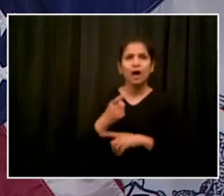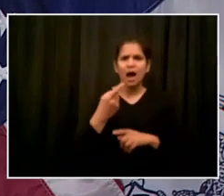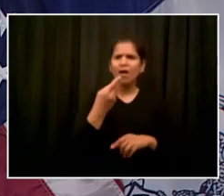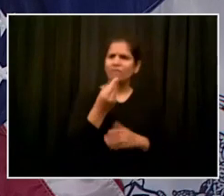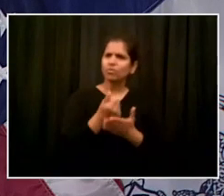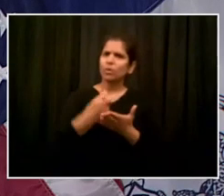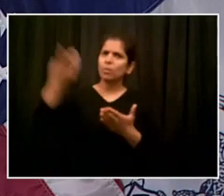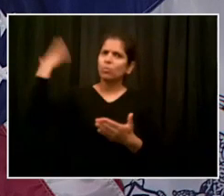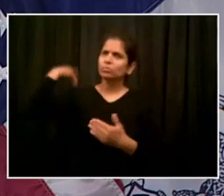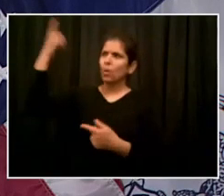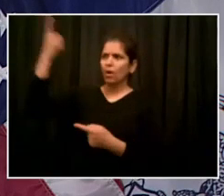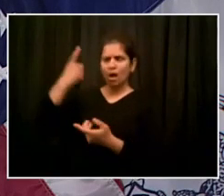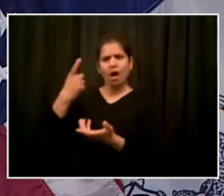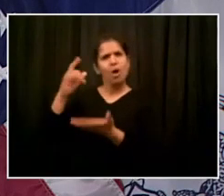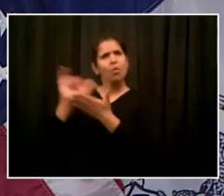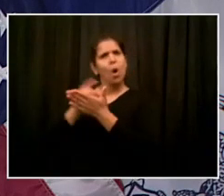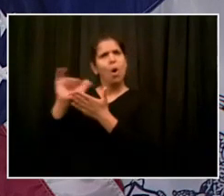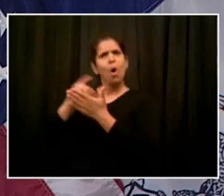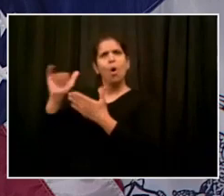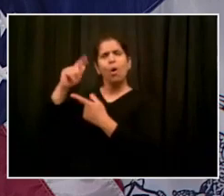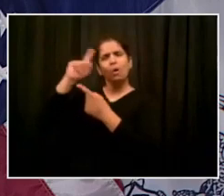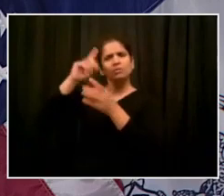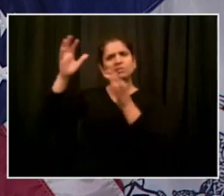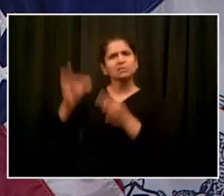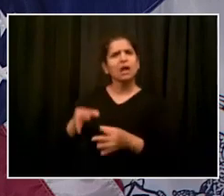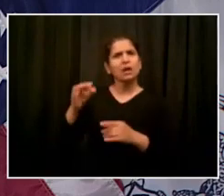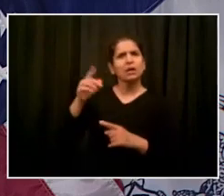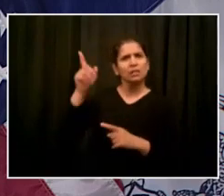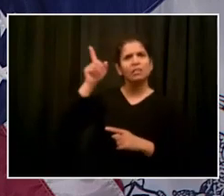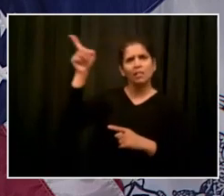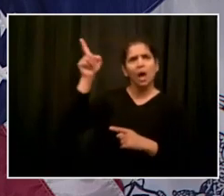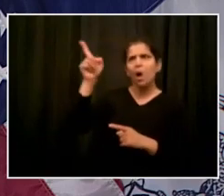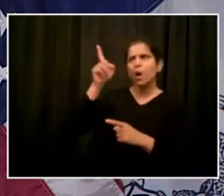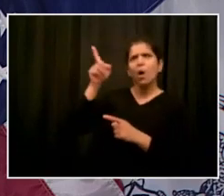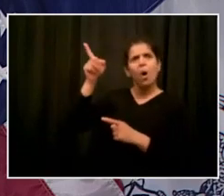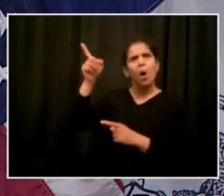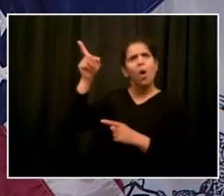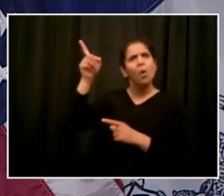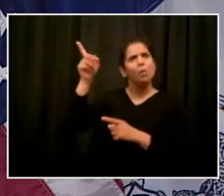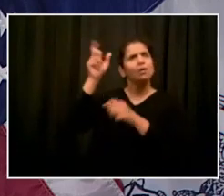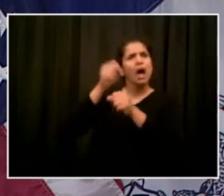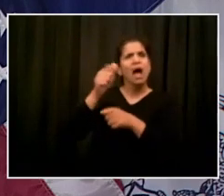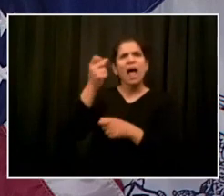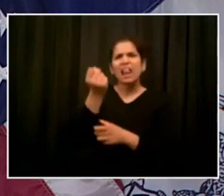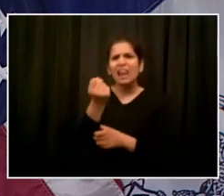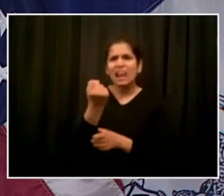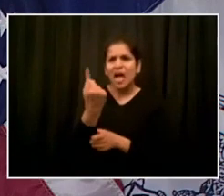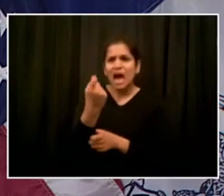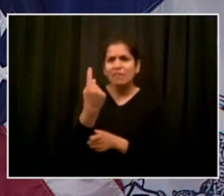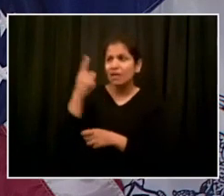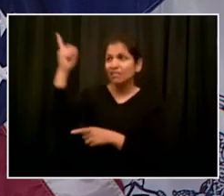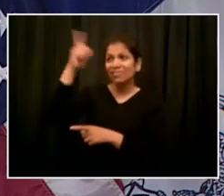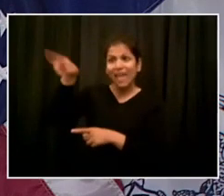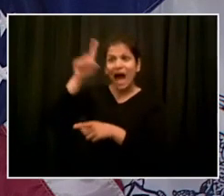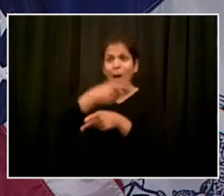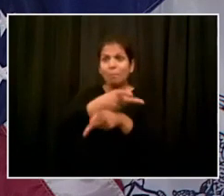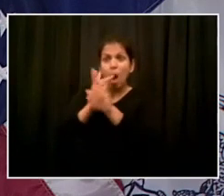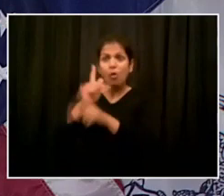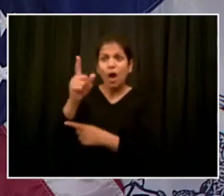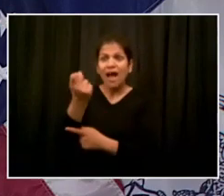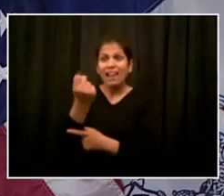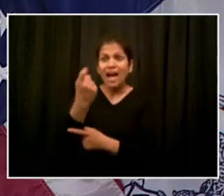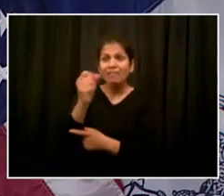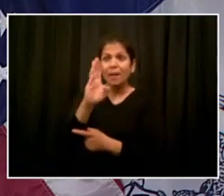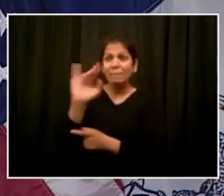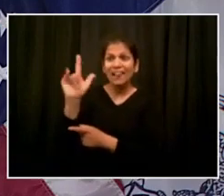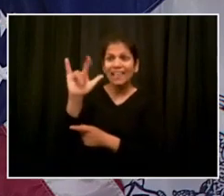the ability to borrow $11 billion, no strings attached. So I think it's a matter of